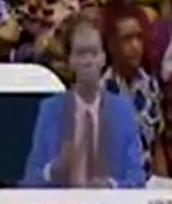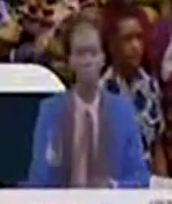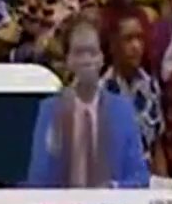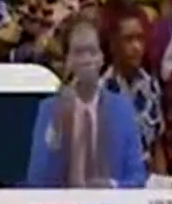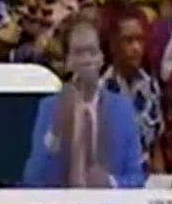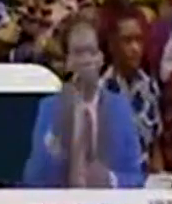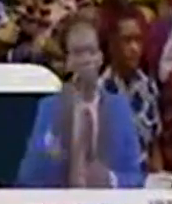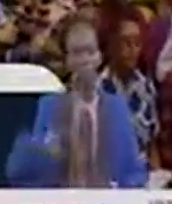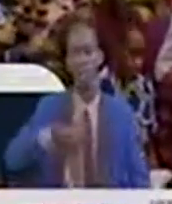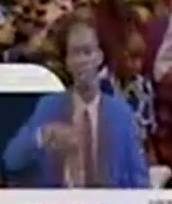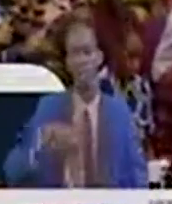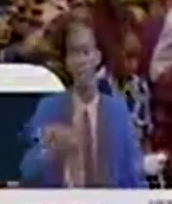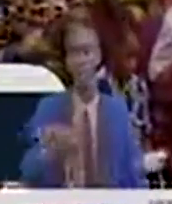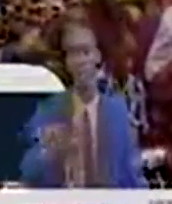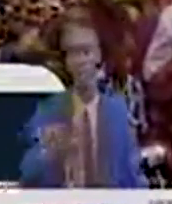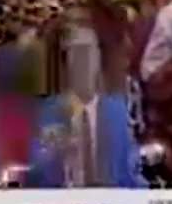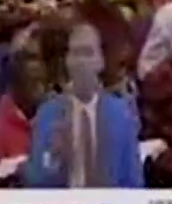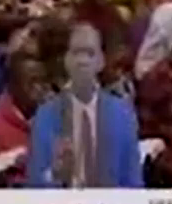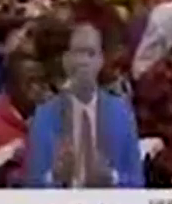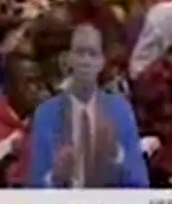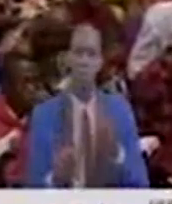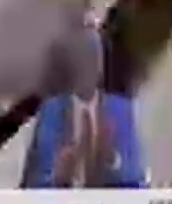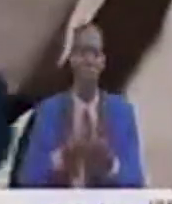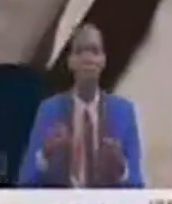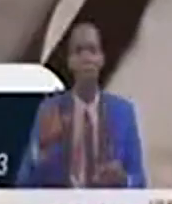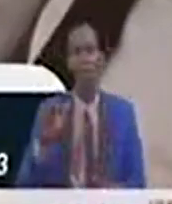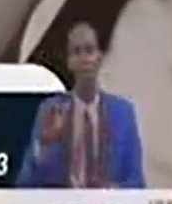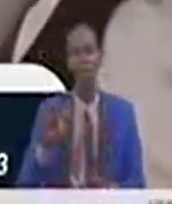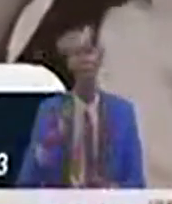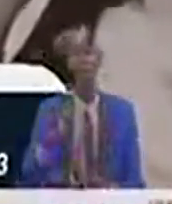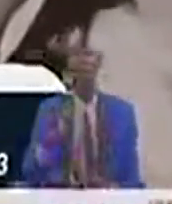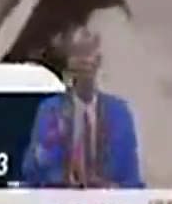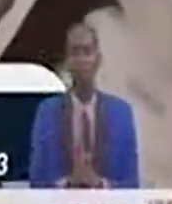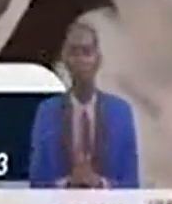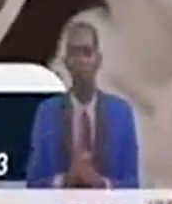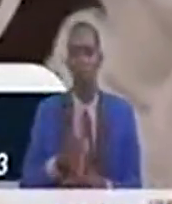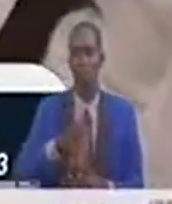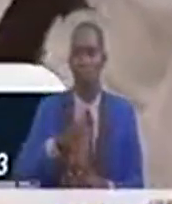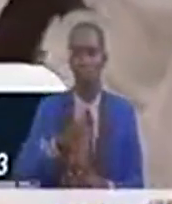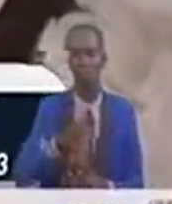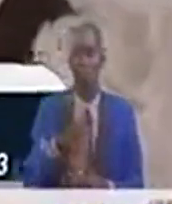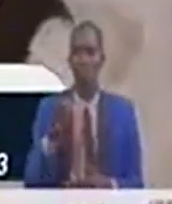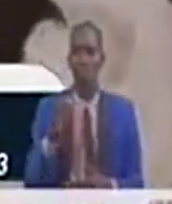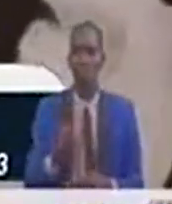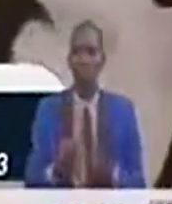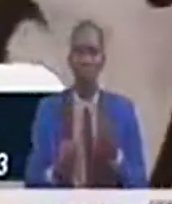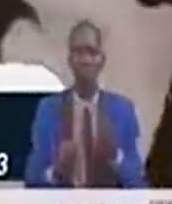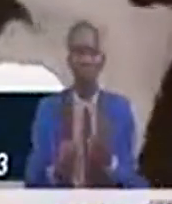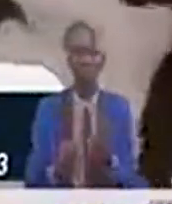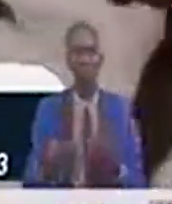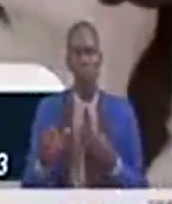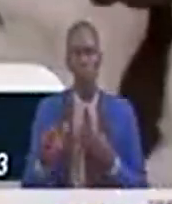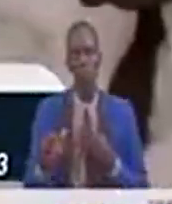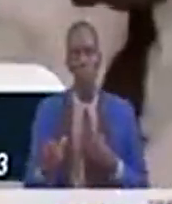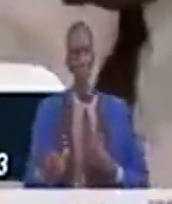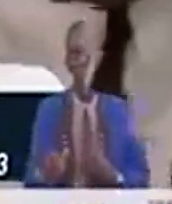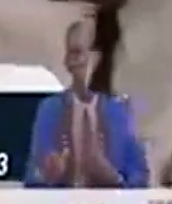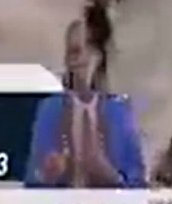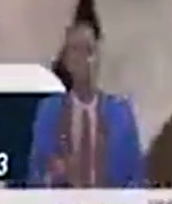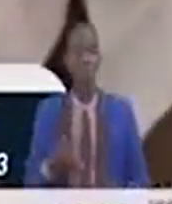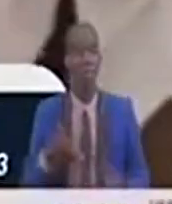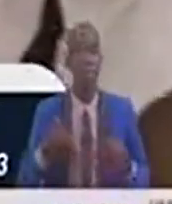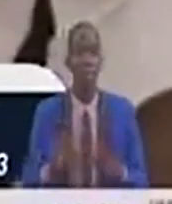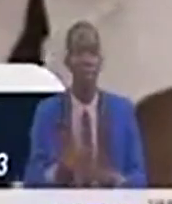James chapter 1, reading from verse 13. James 1, verse 13. Let no